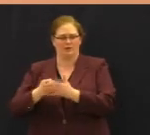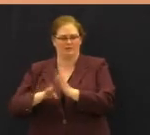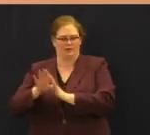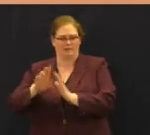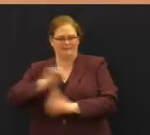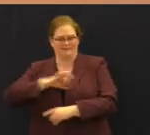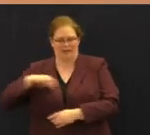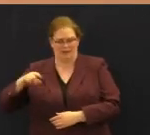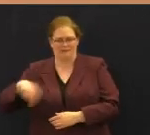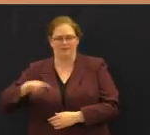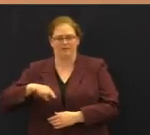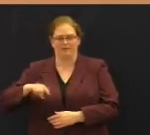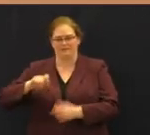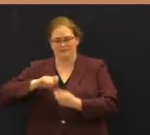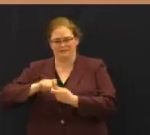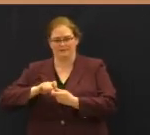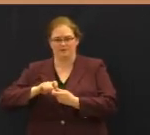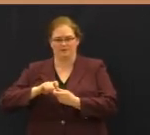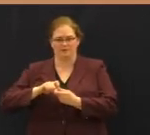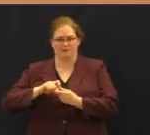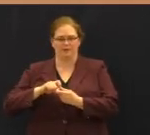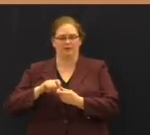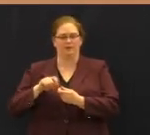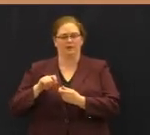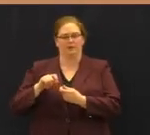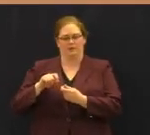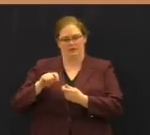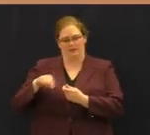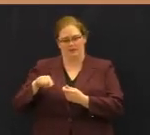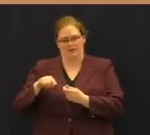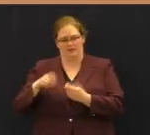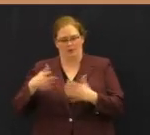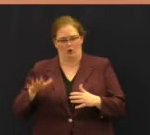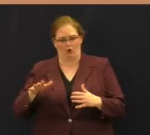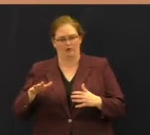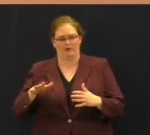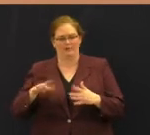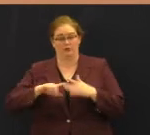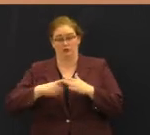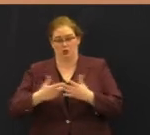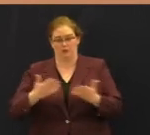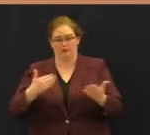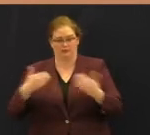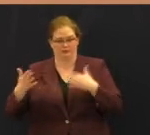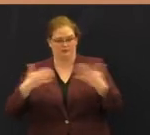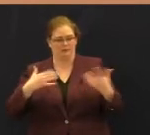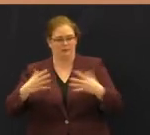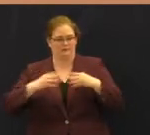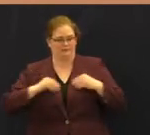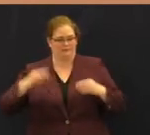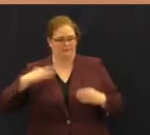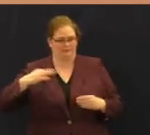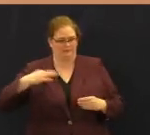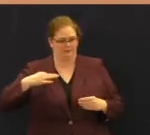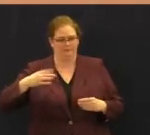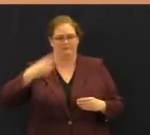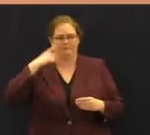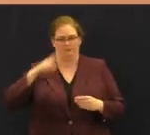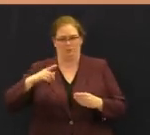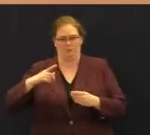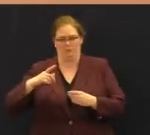staff, specifically Deanna Giorno. They have already started to receive applications for